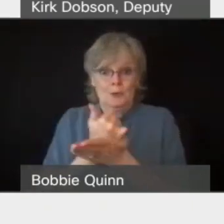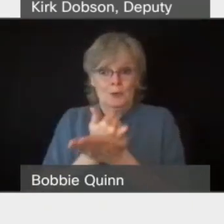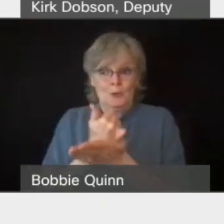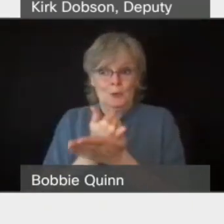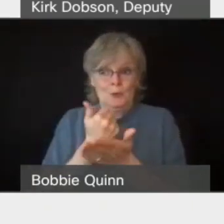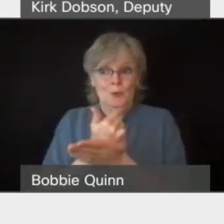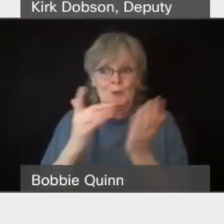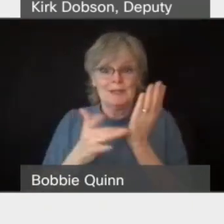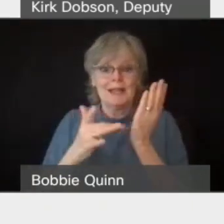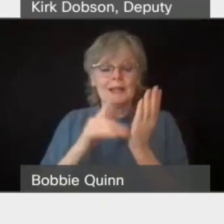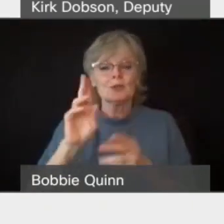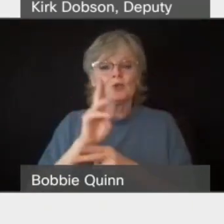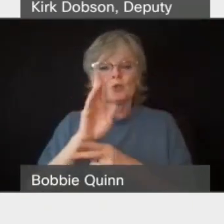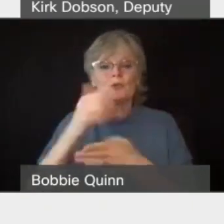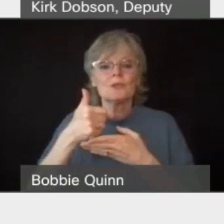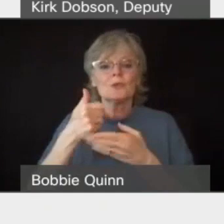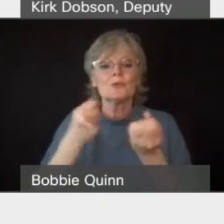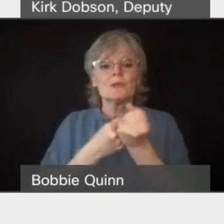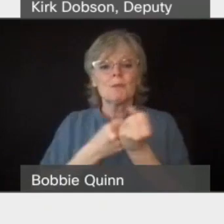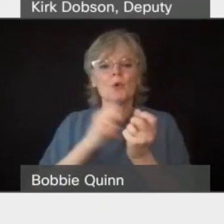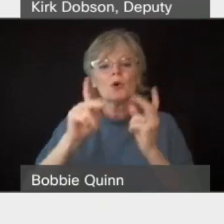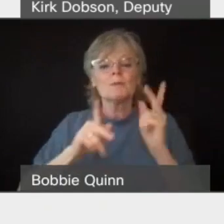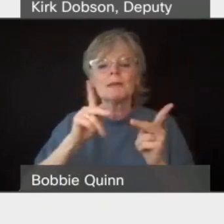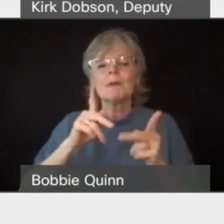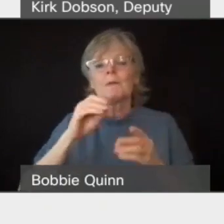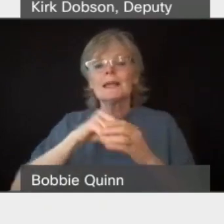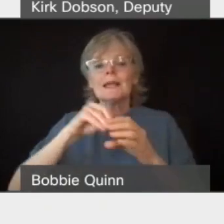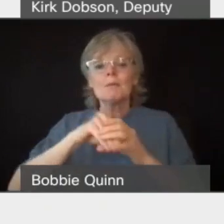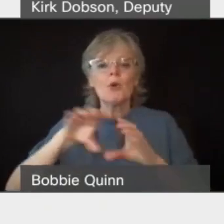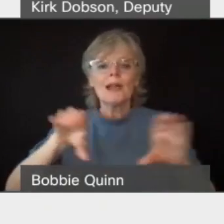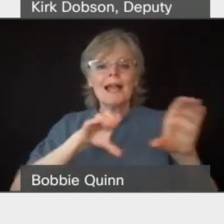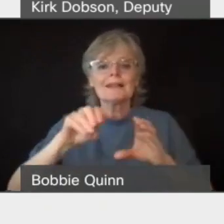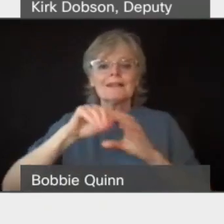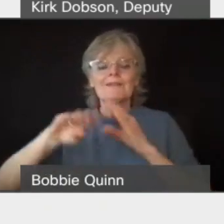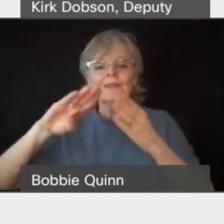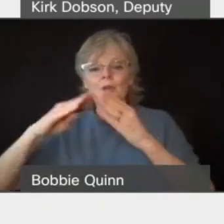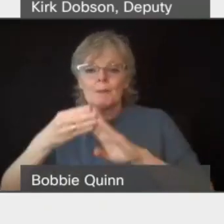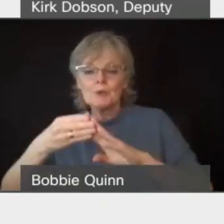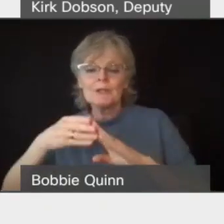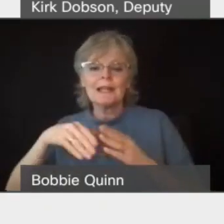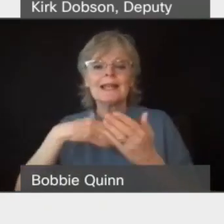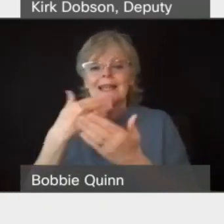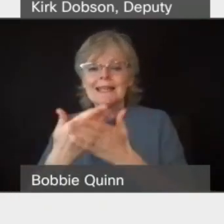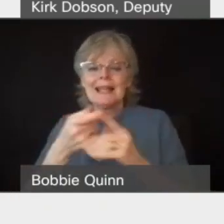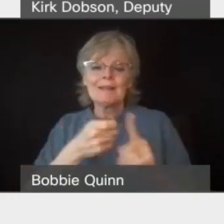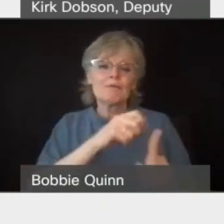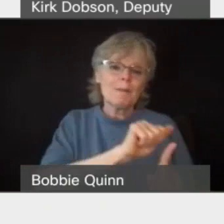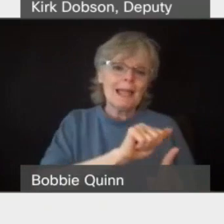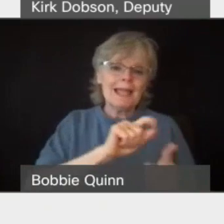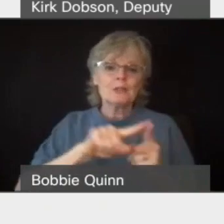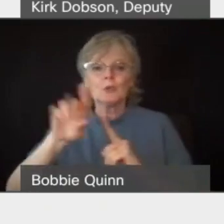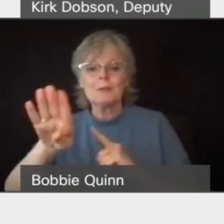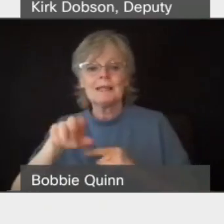to assist people being more active in their communities and navigating from point A to point B.